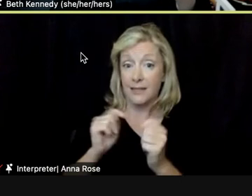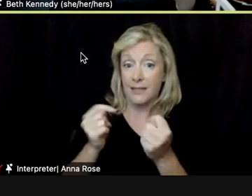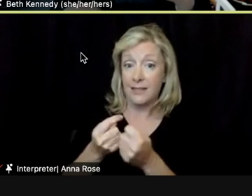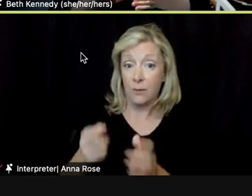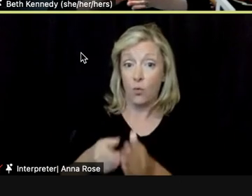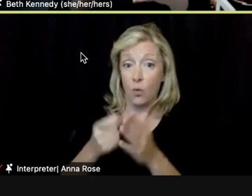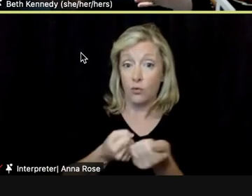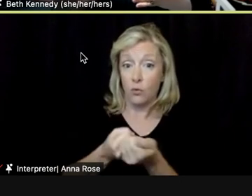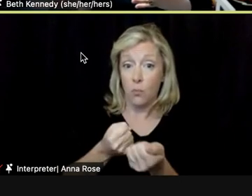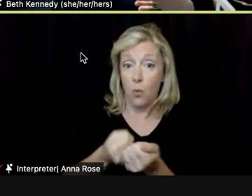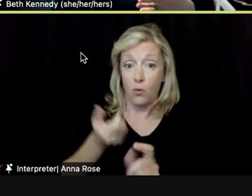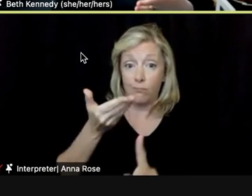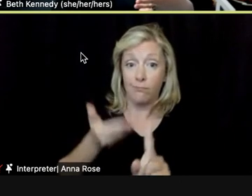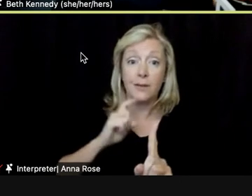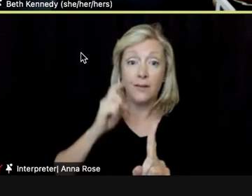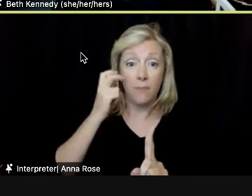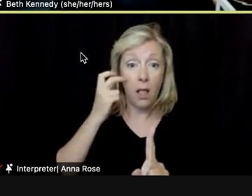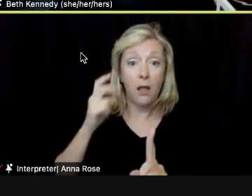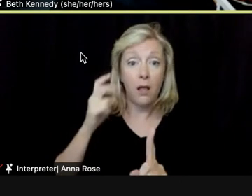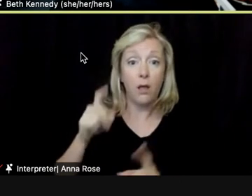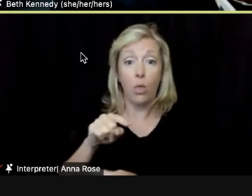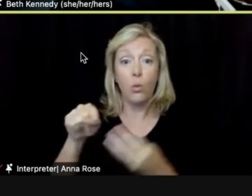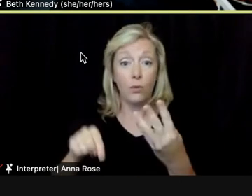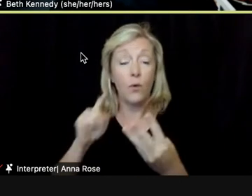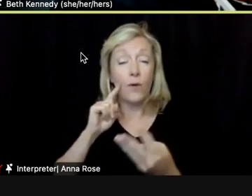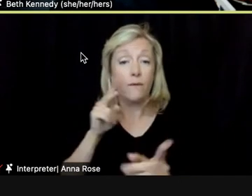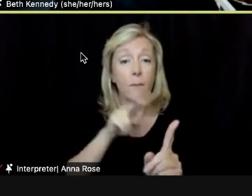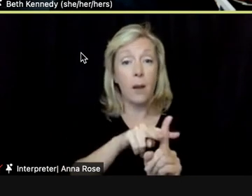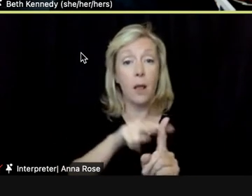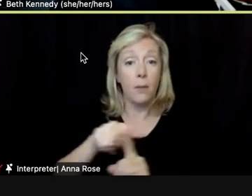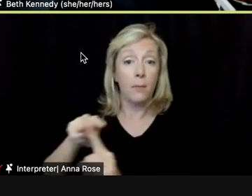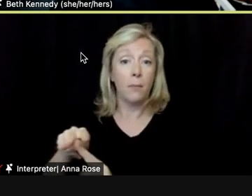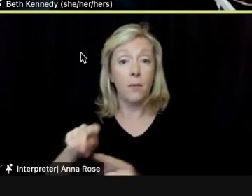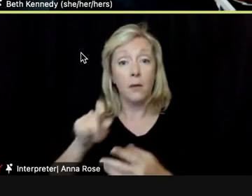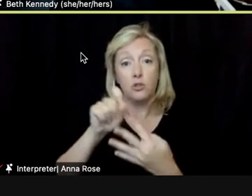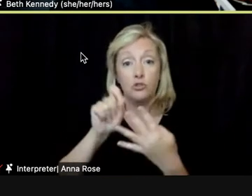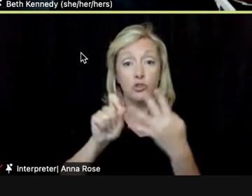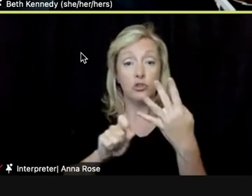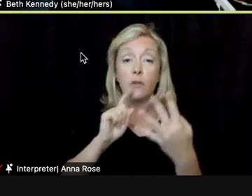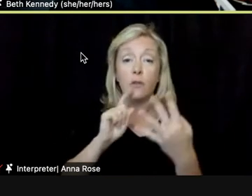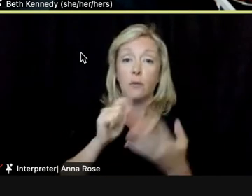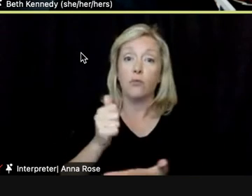4 factors, they'll get you a long way if you get those addressed.